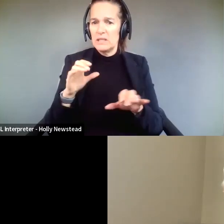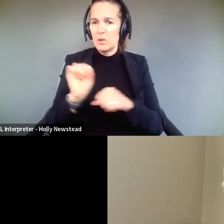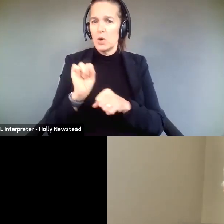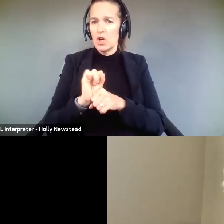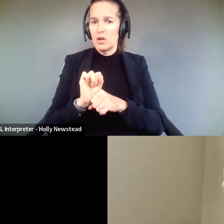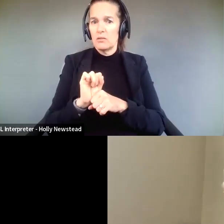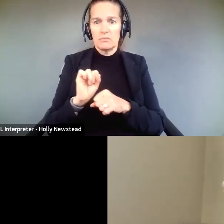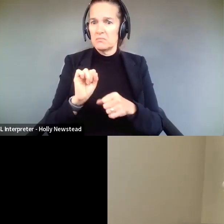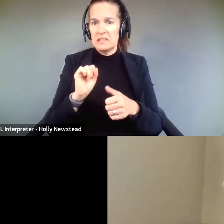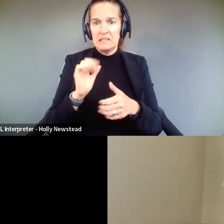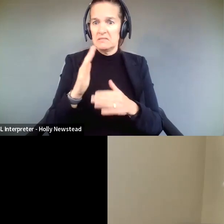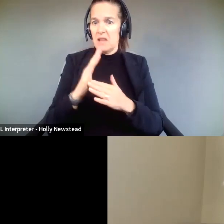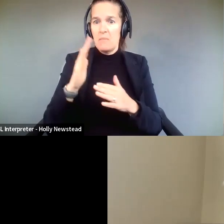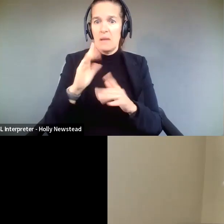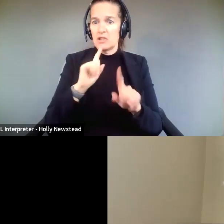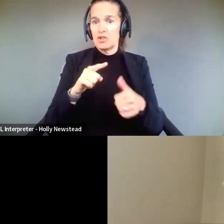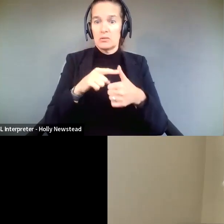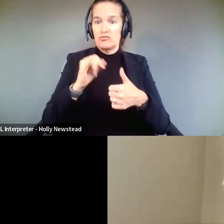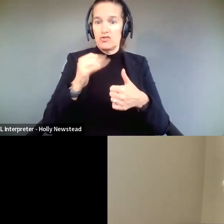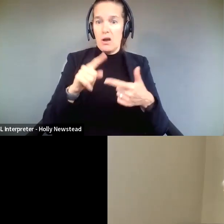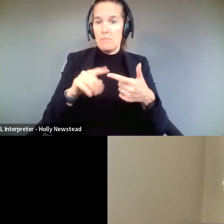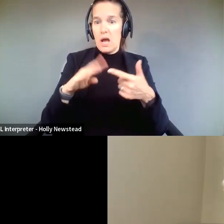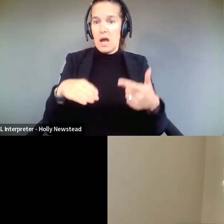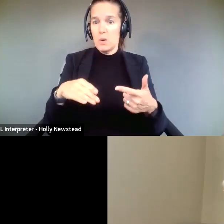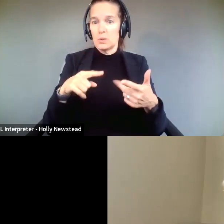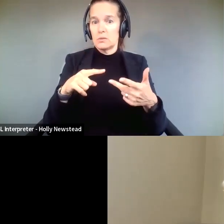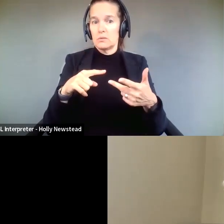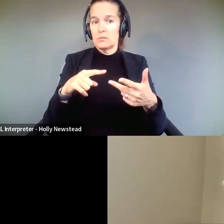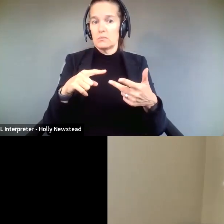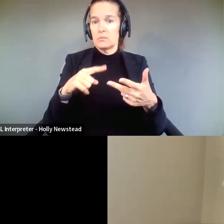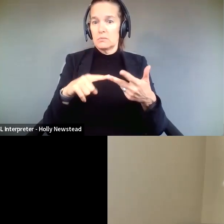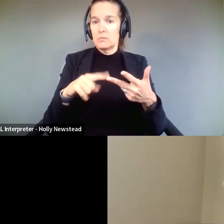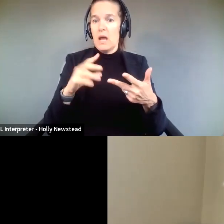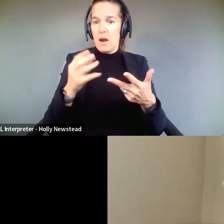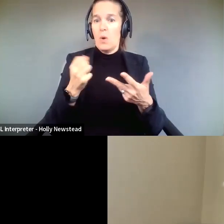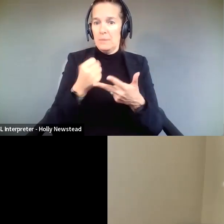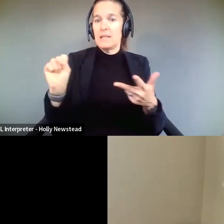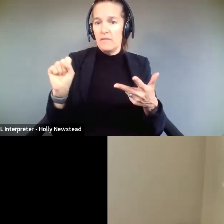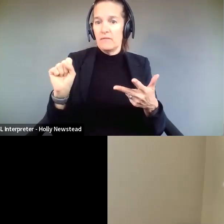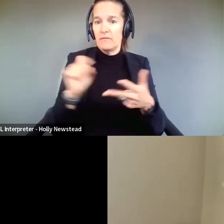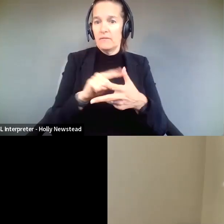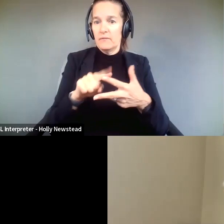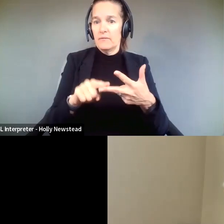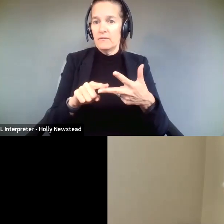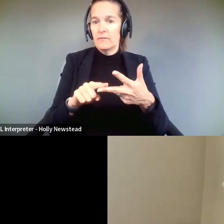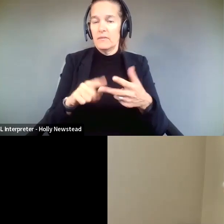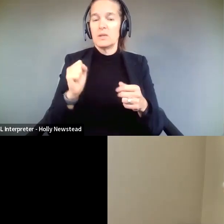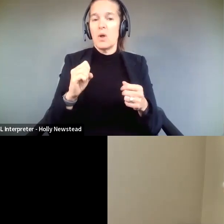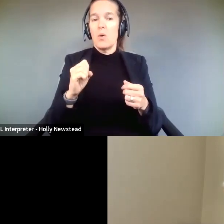top groupings of answers were, I want a job, I want a house, and I want to be safe. There